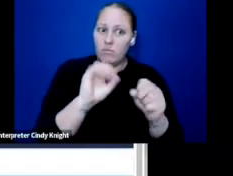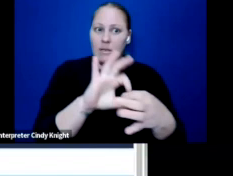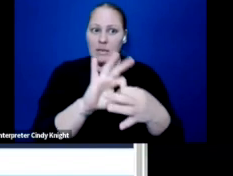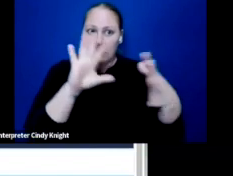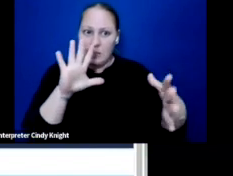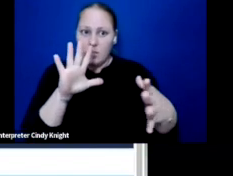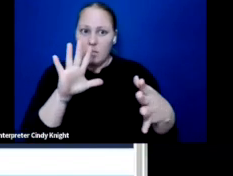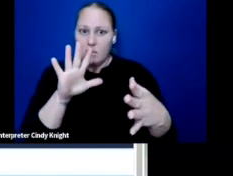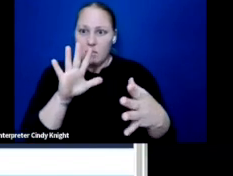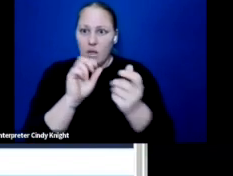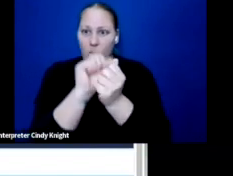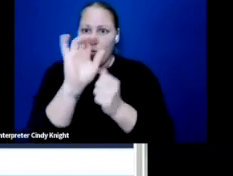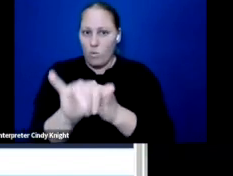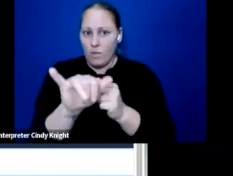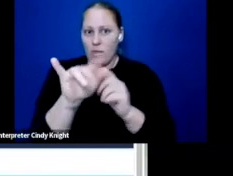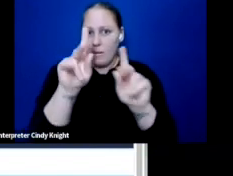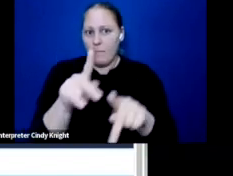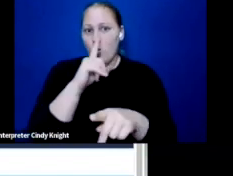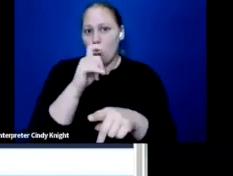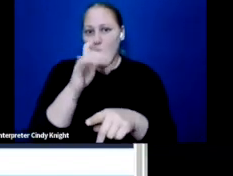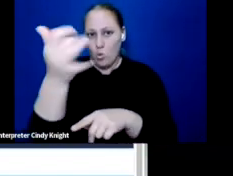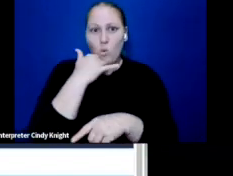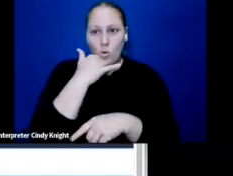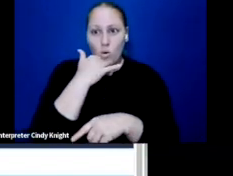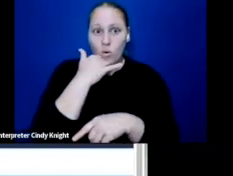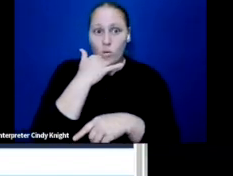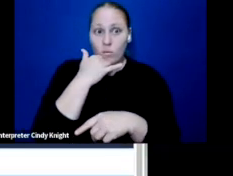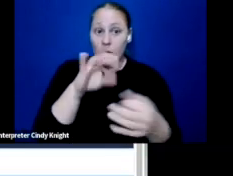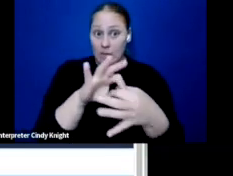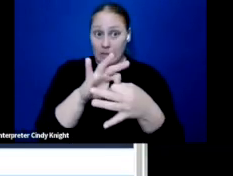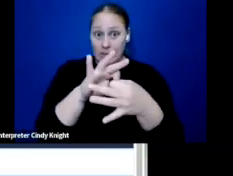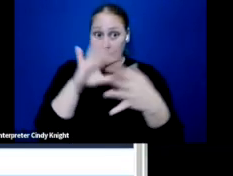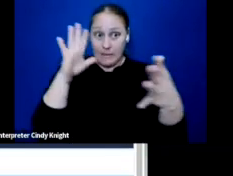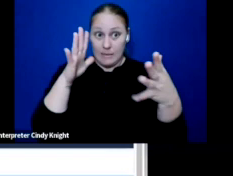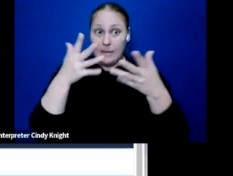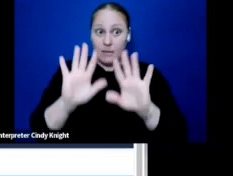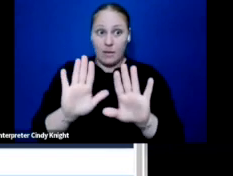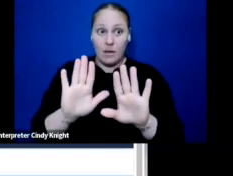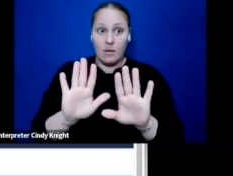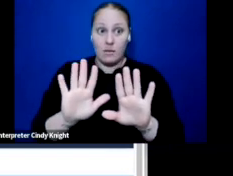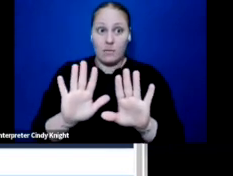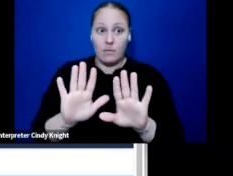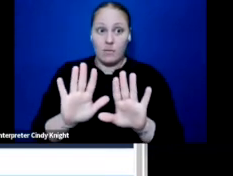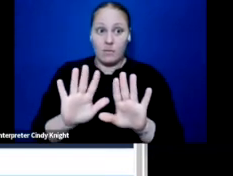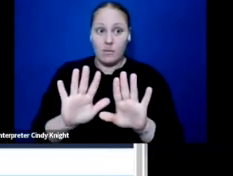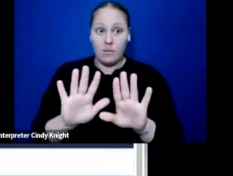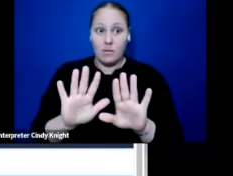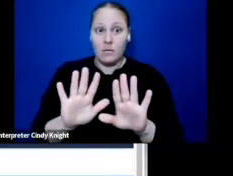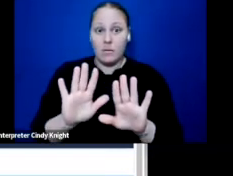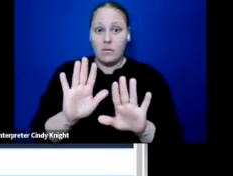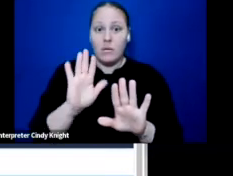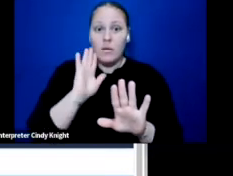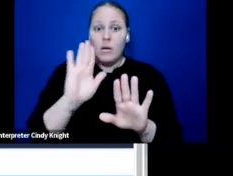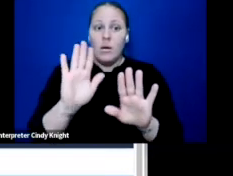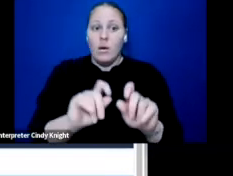I can disconnect with the help seeker. When I do disconnect this message, they'll be able to